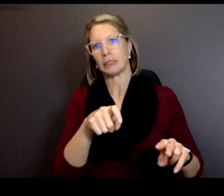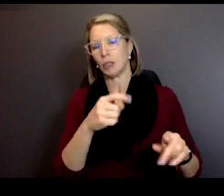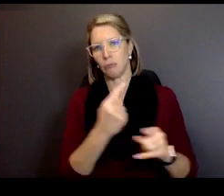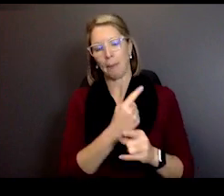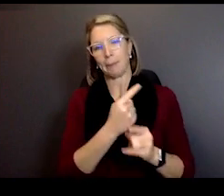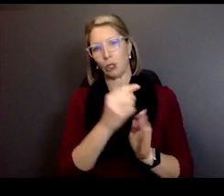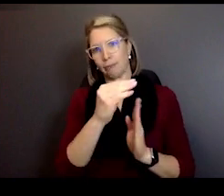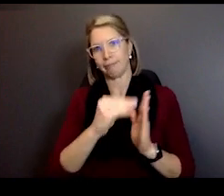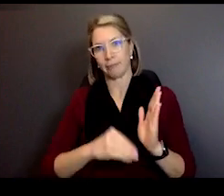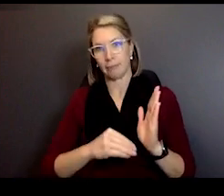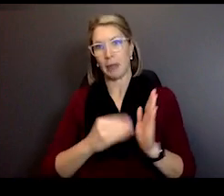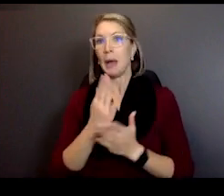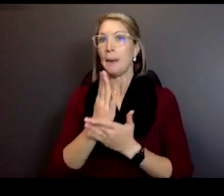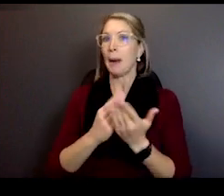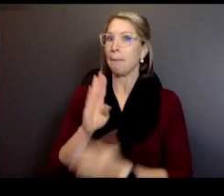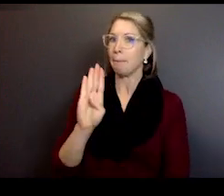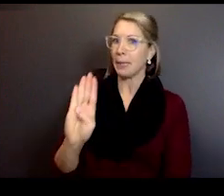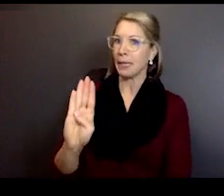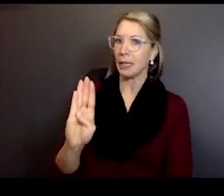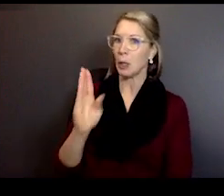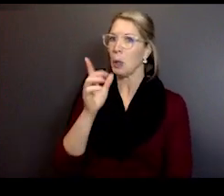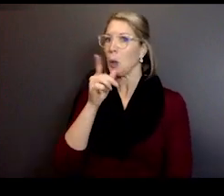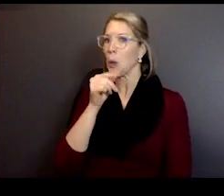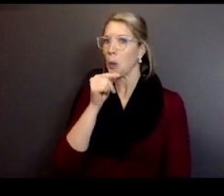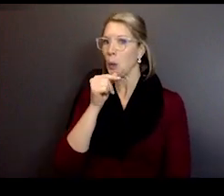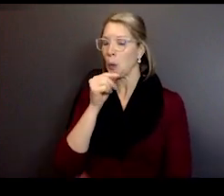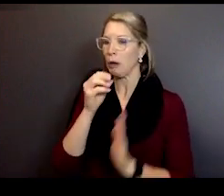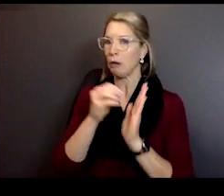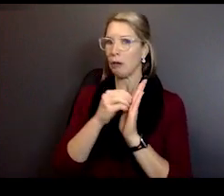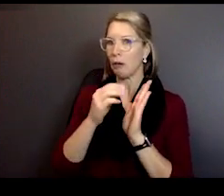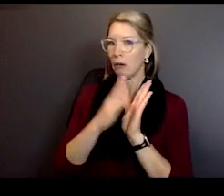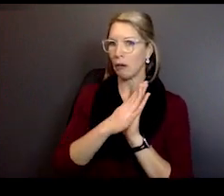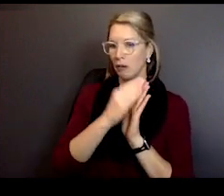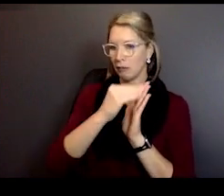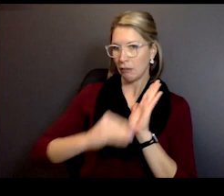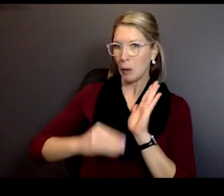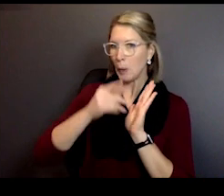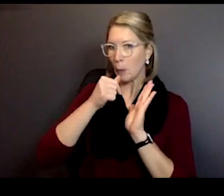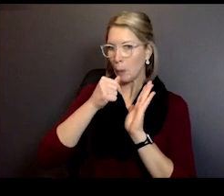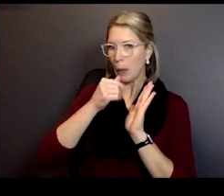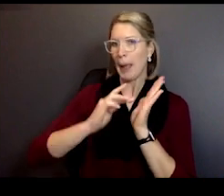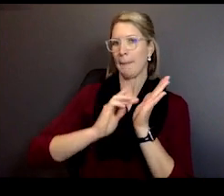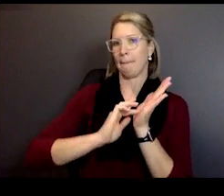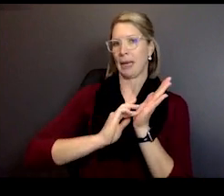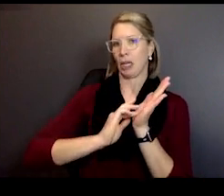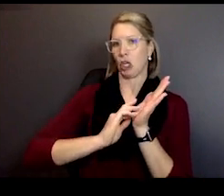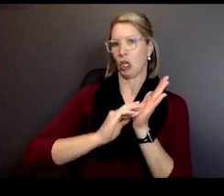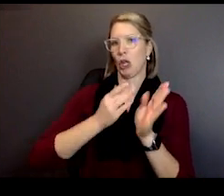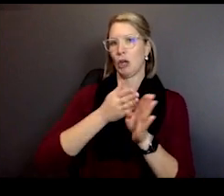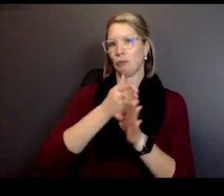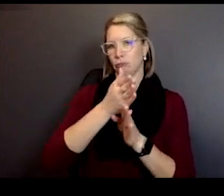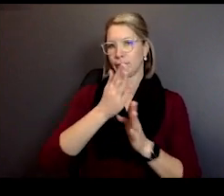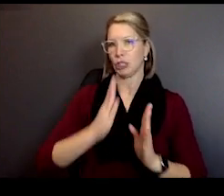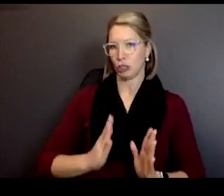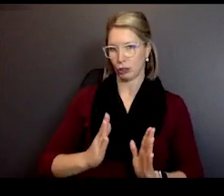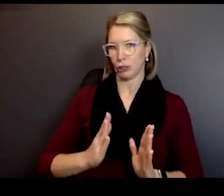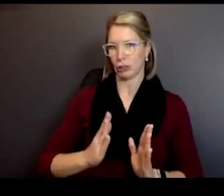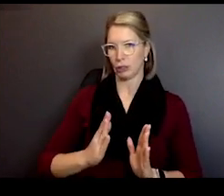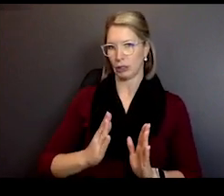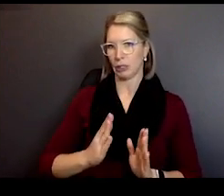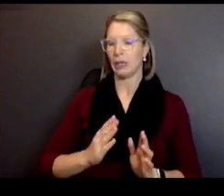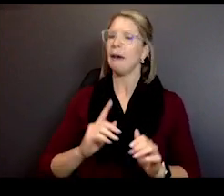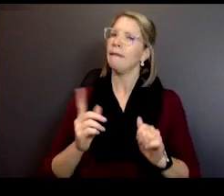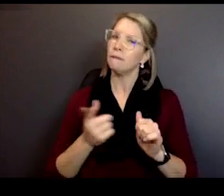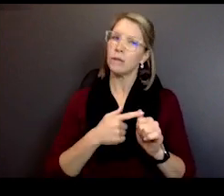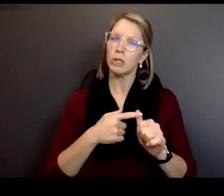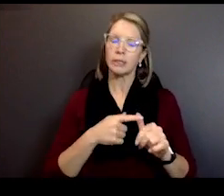Part B of Form T2201 can only be filled out by a medical practitioner. Use your medical knowledge and